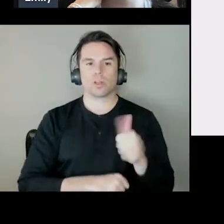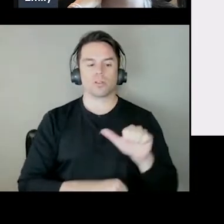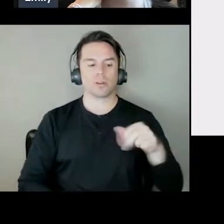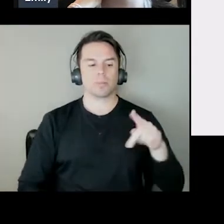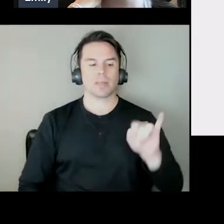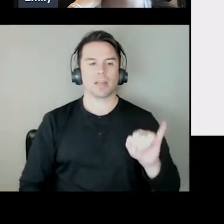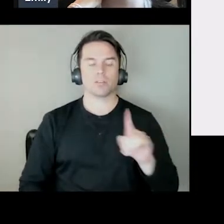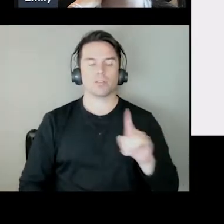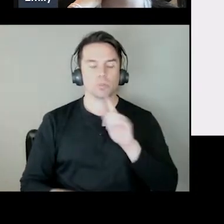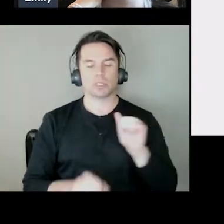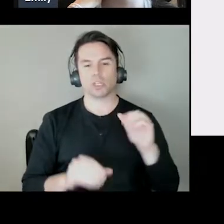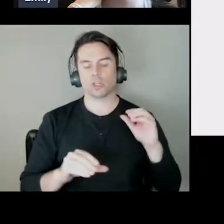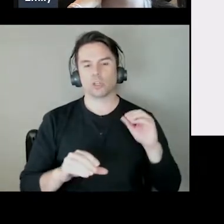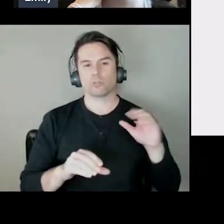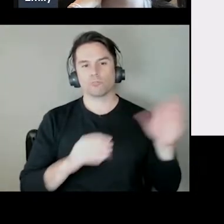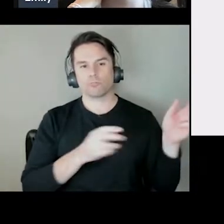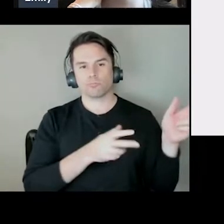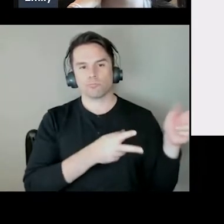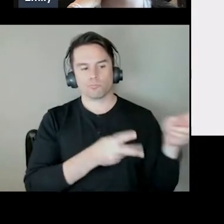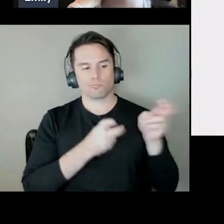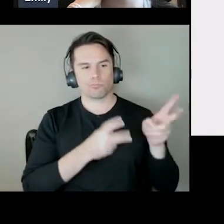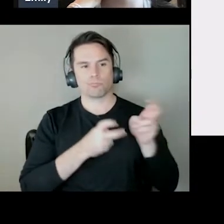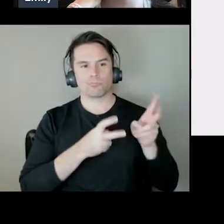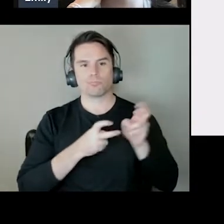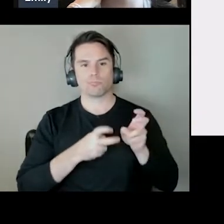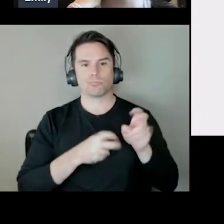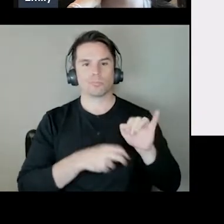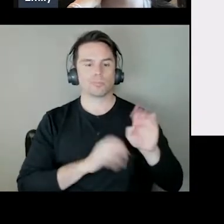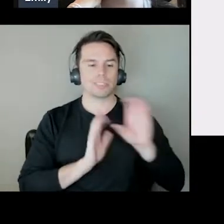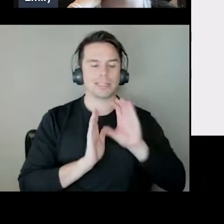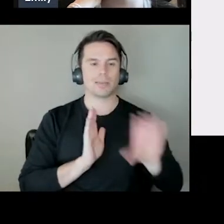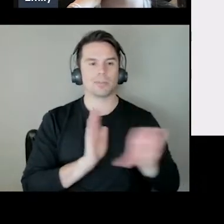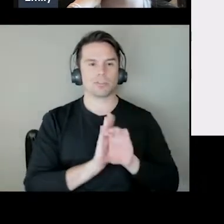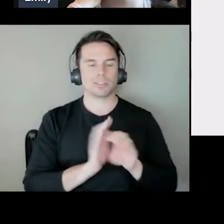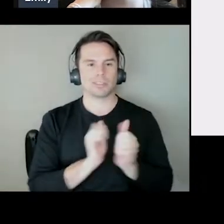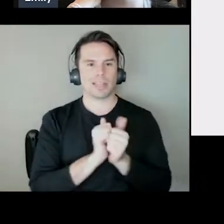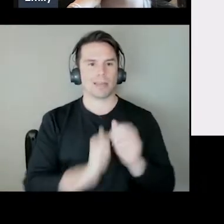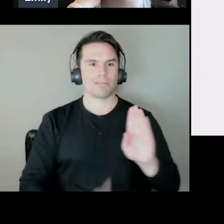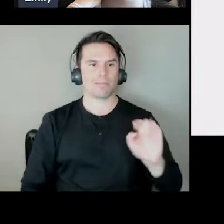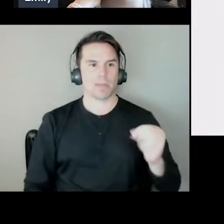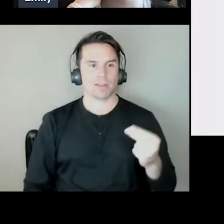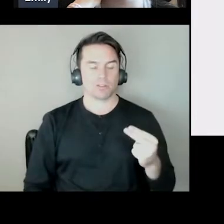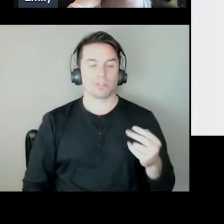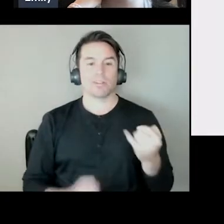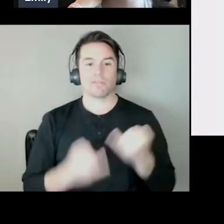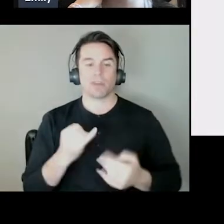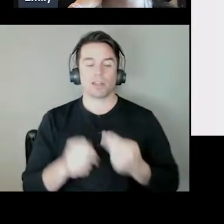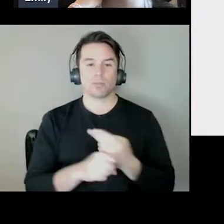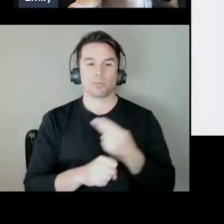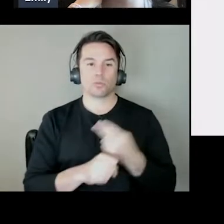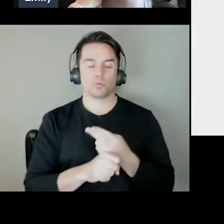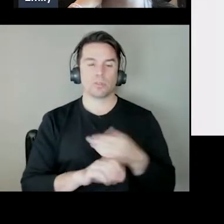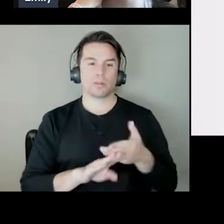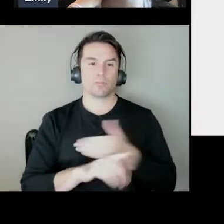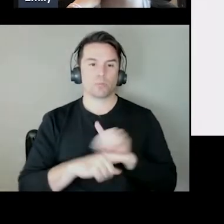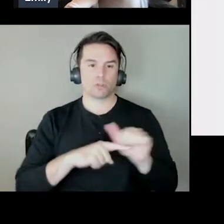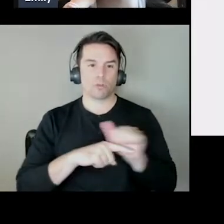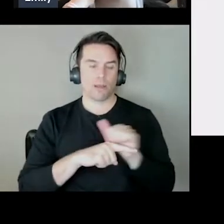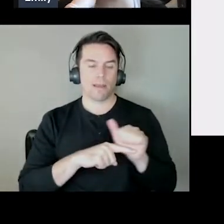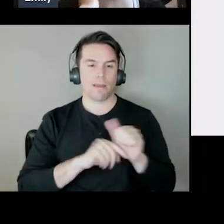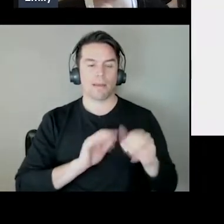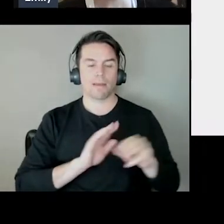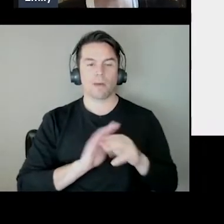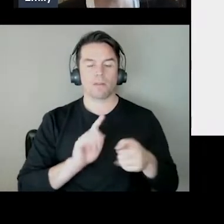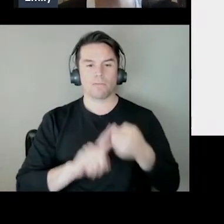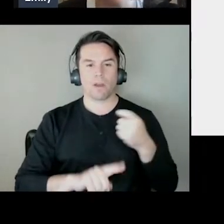in batches. And finally, we are using the ResNet 18 pre-trained model from the Torch Vision module